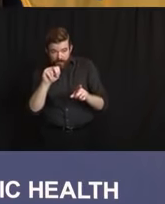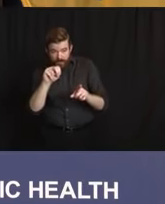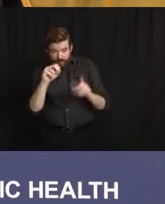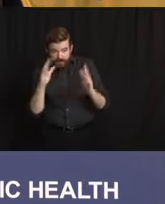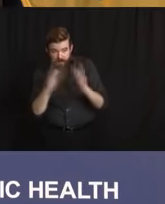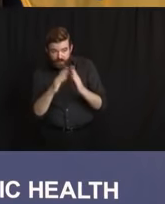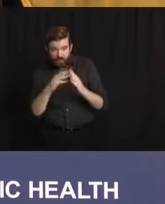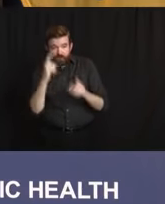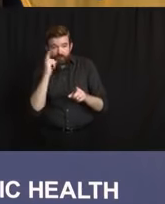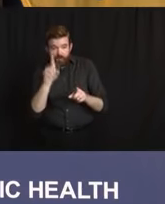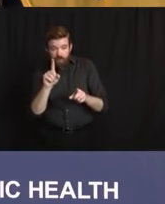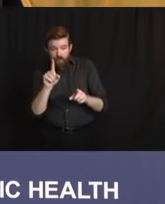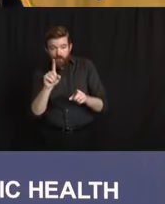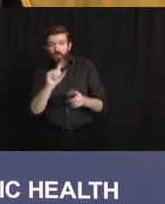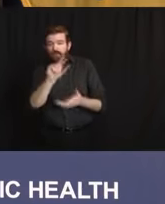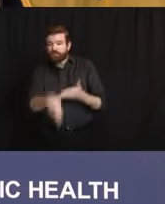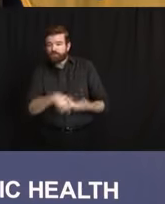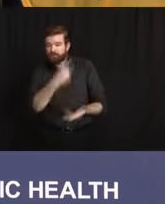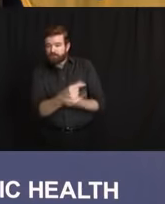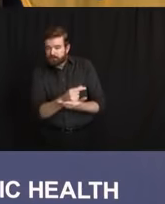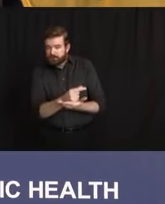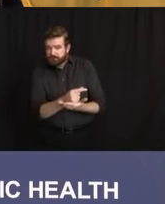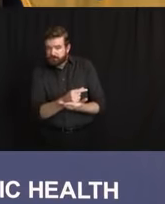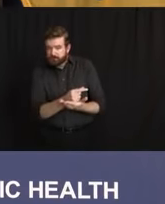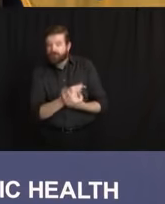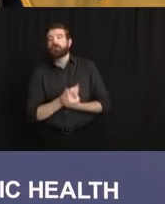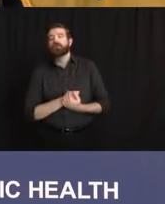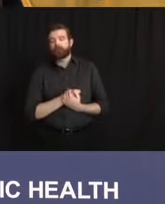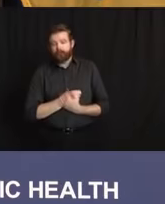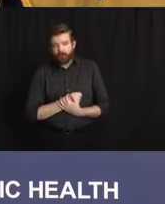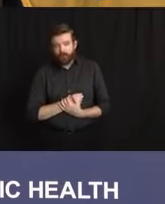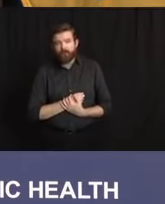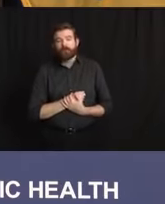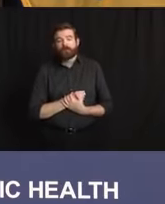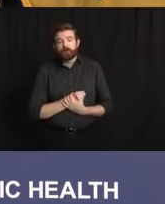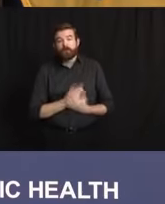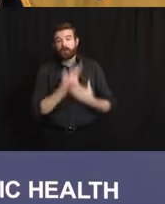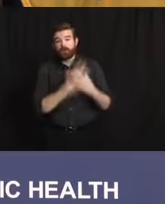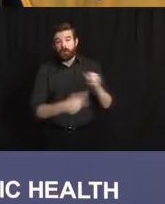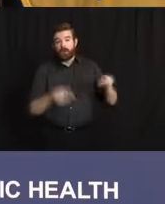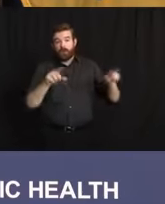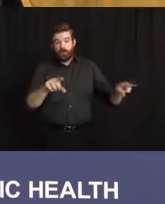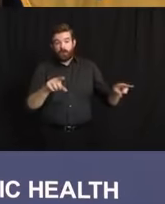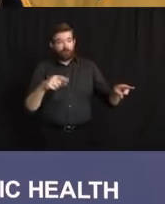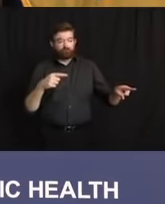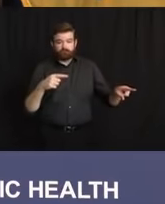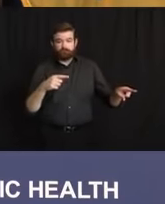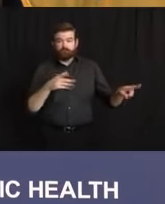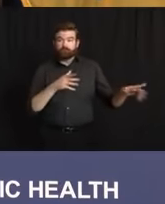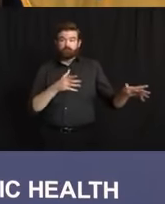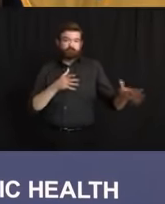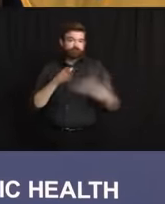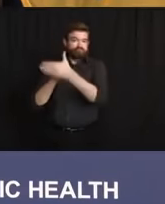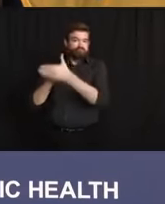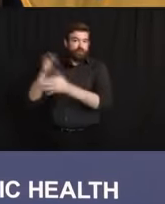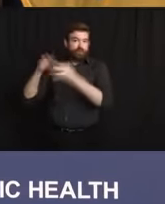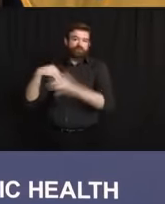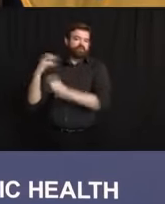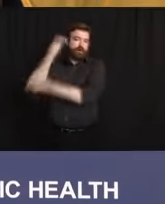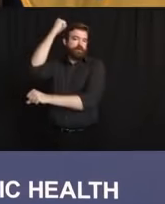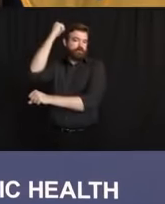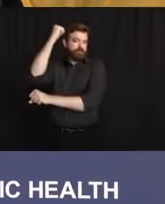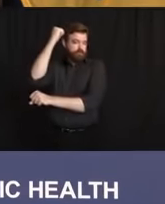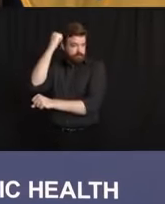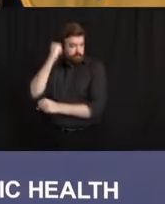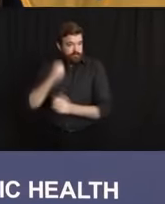cases, we did win. And I think the message, put the legality aside for a minute, the message for